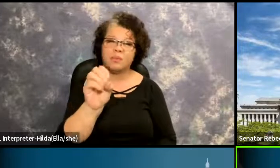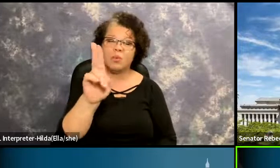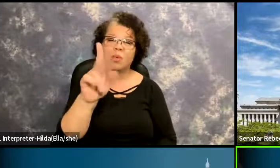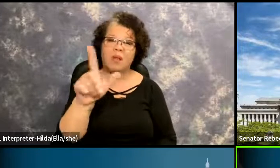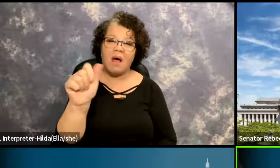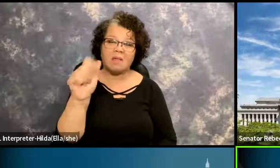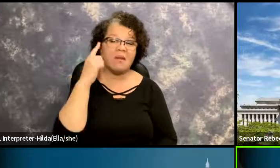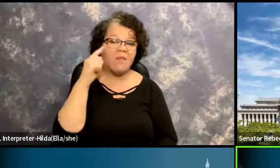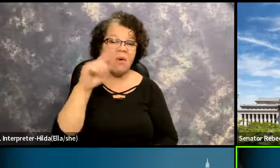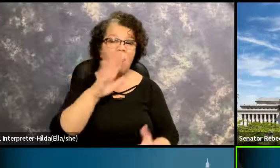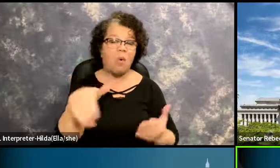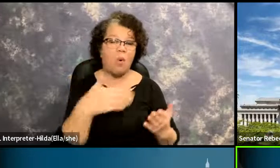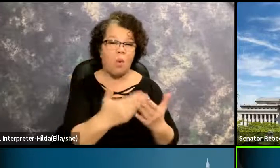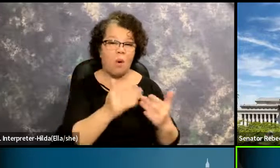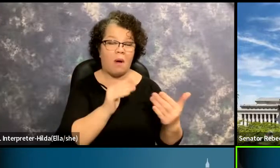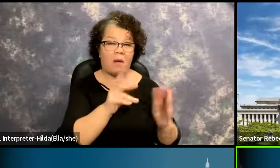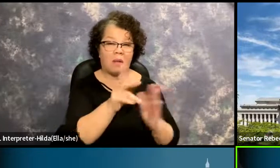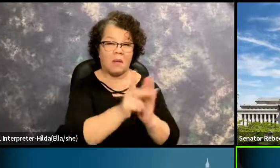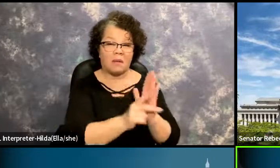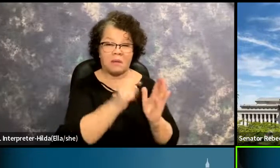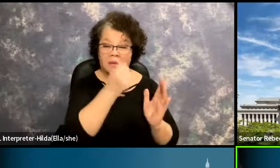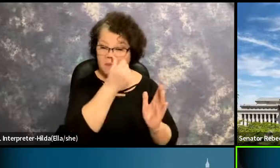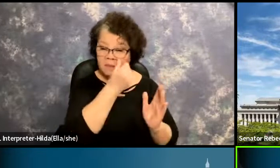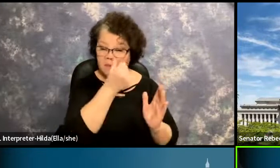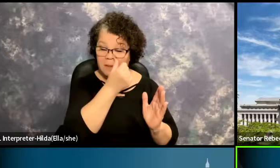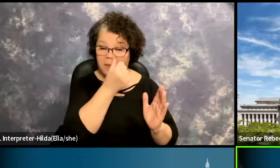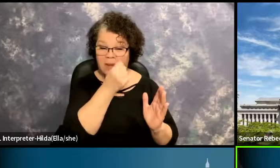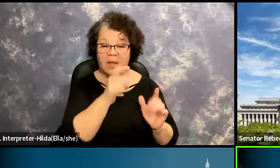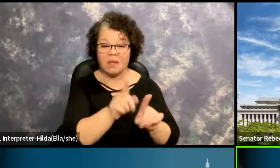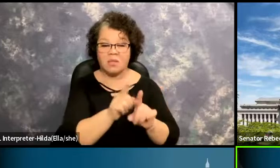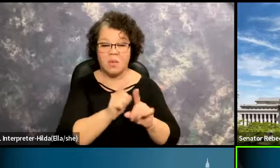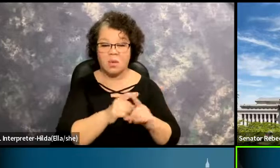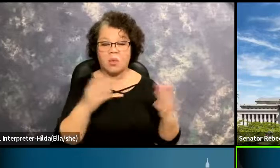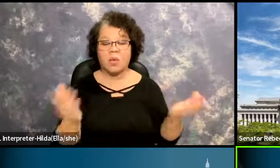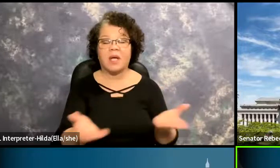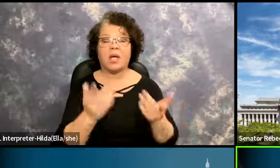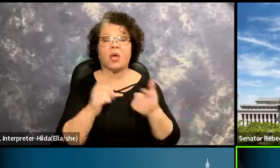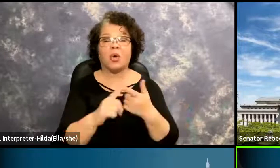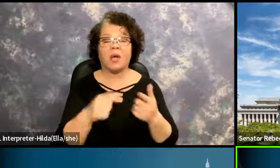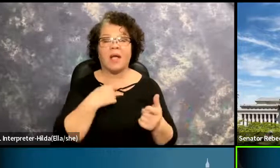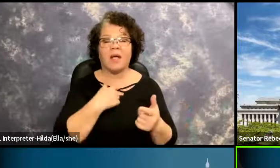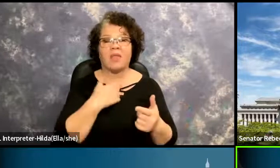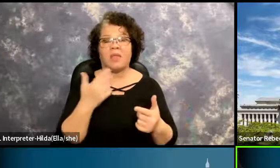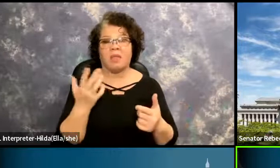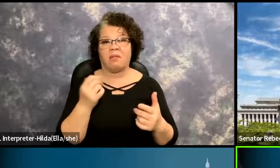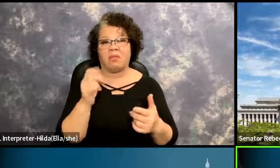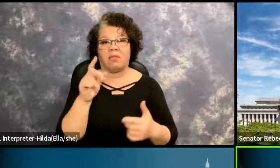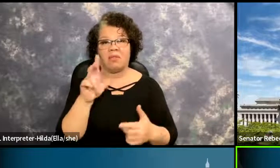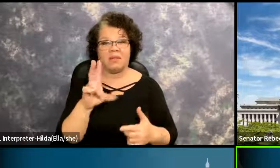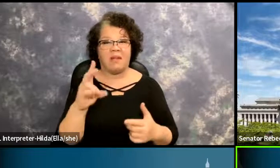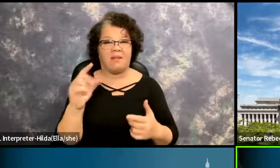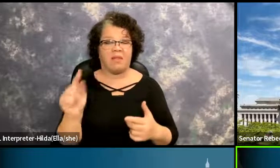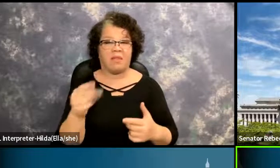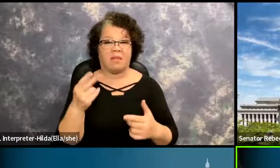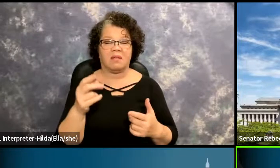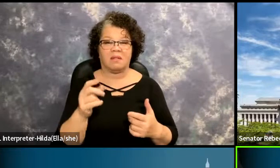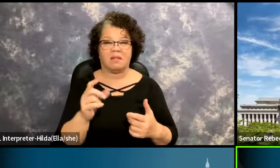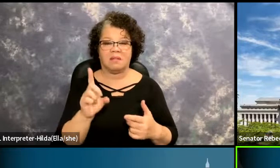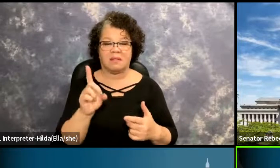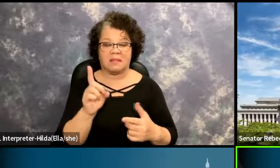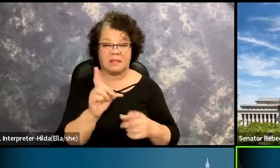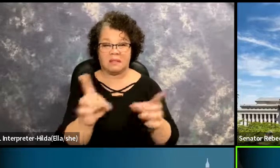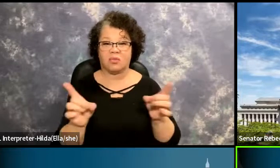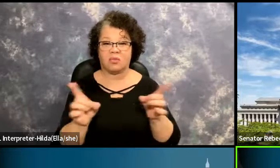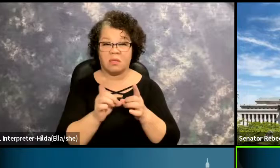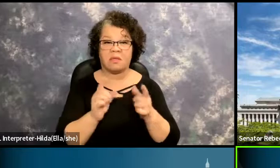Surge Reproductive Justice Organization that is also here in the heart of the 37th District. I'm particularly excited about this